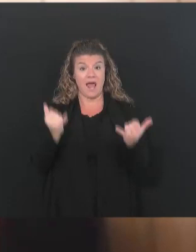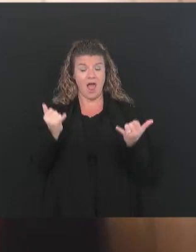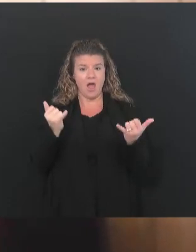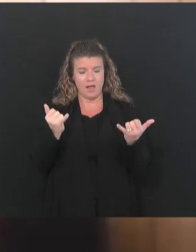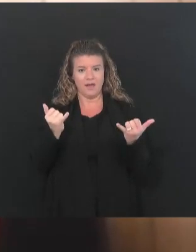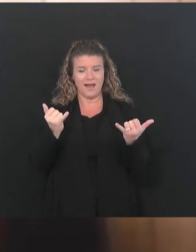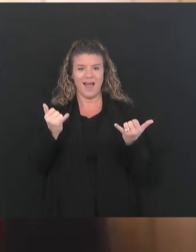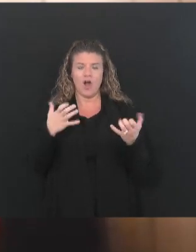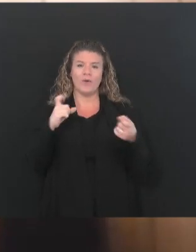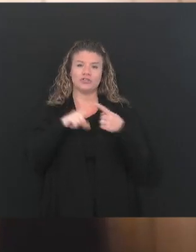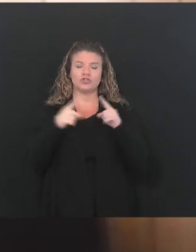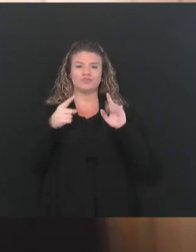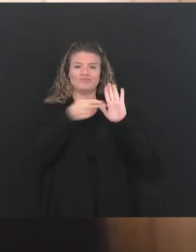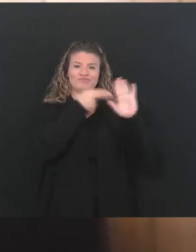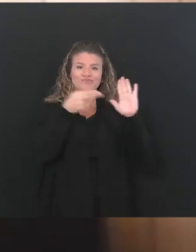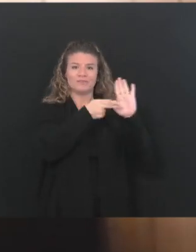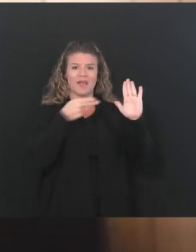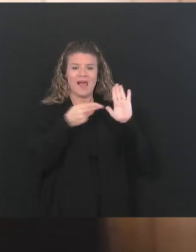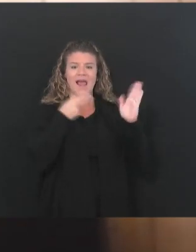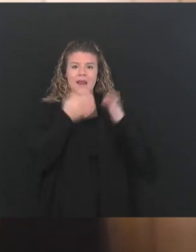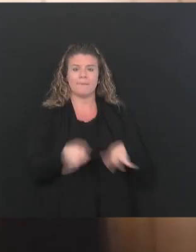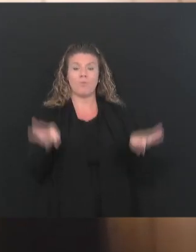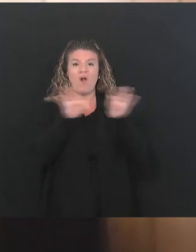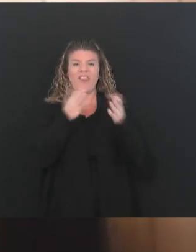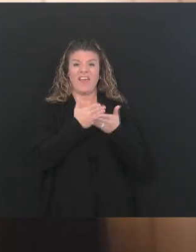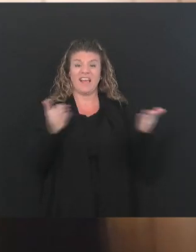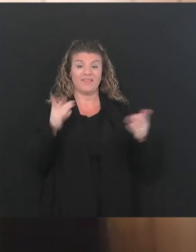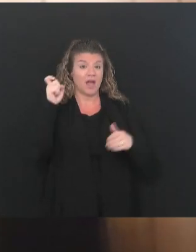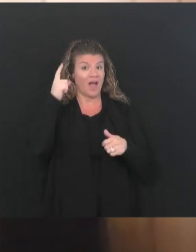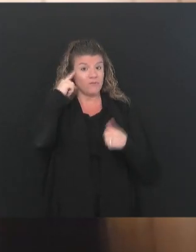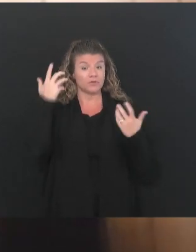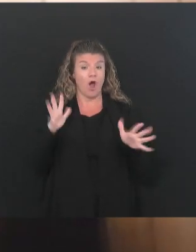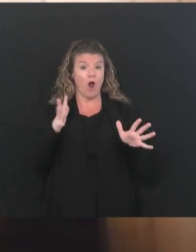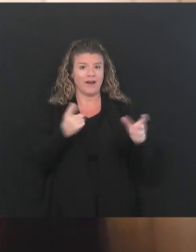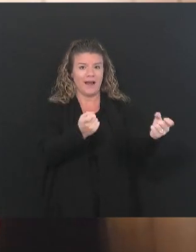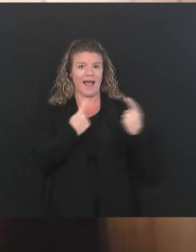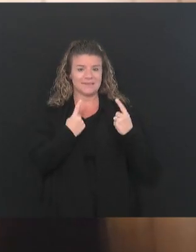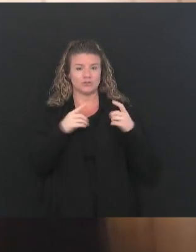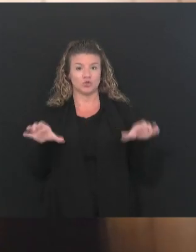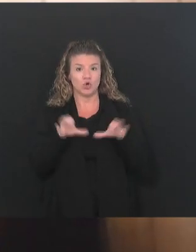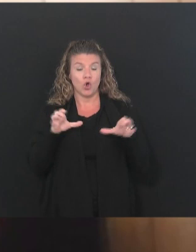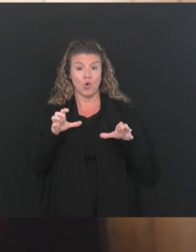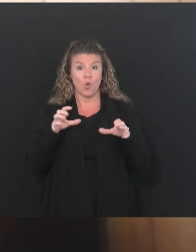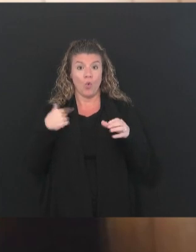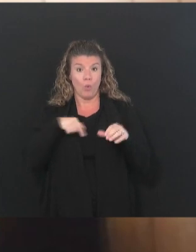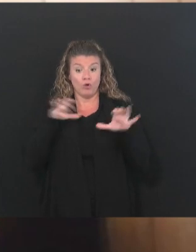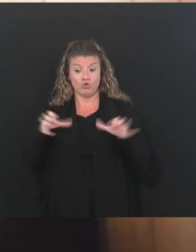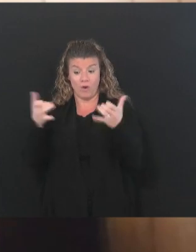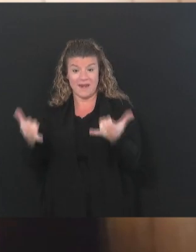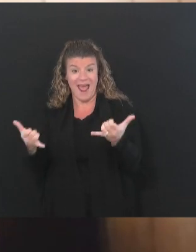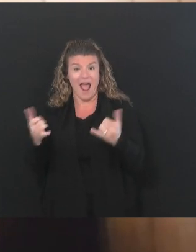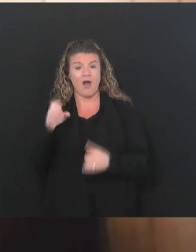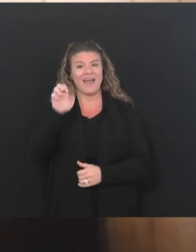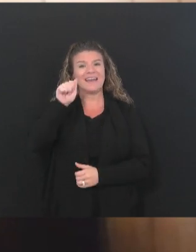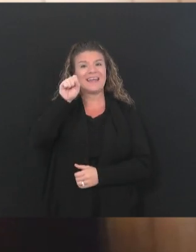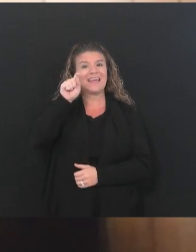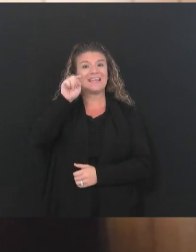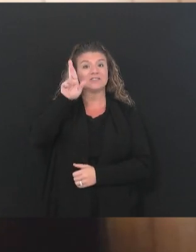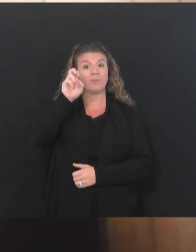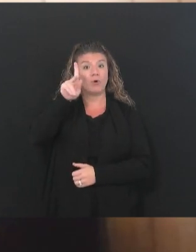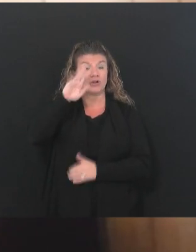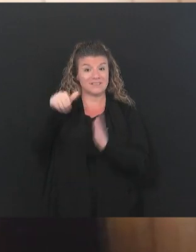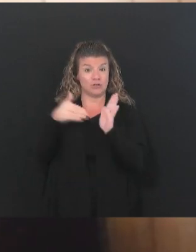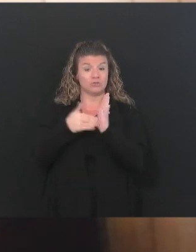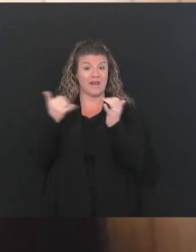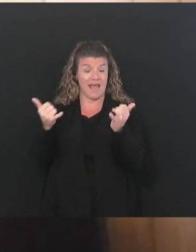the key components of what the governor has tasked us to do today at Eastbrook Center,